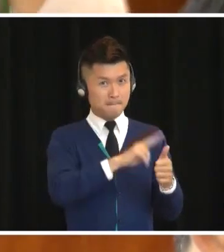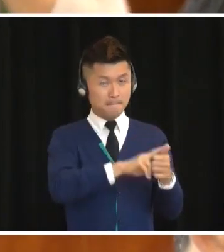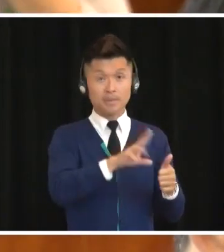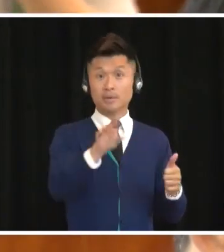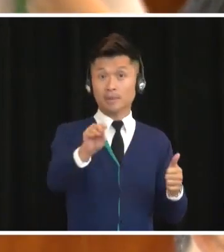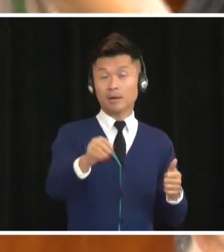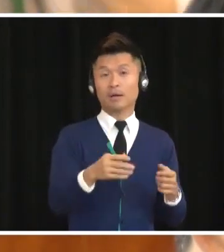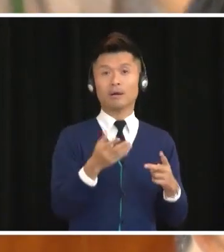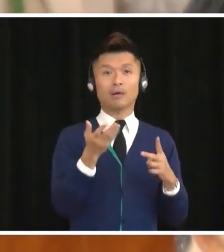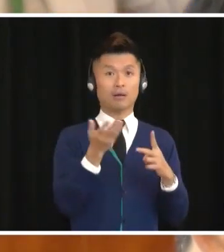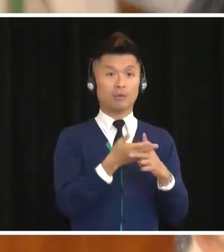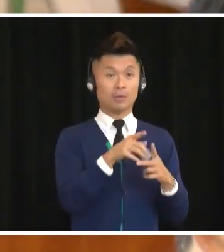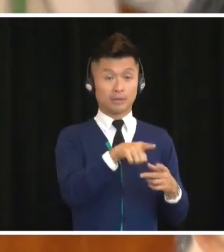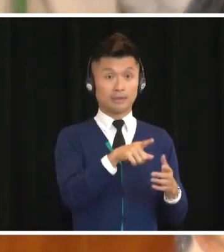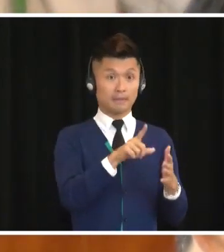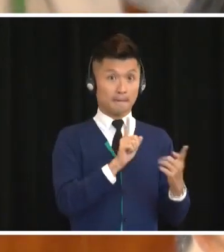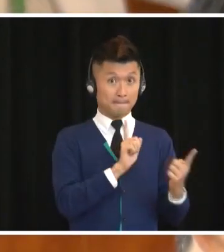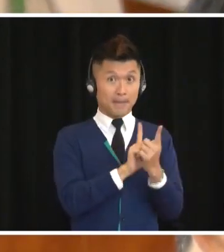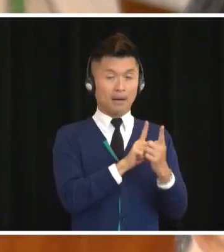also talk to